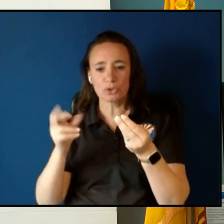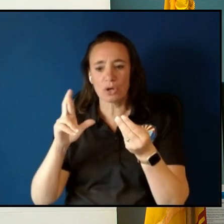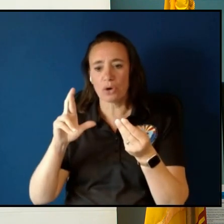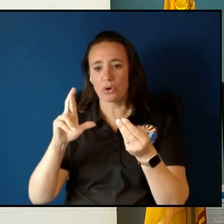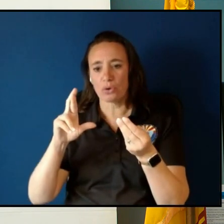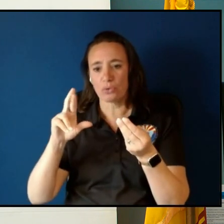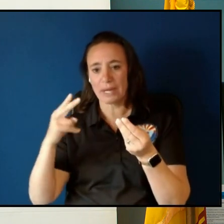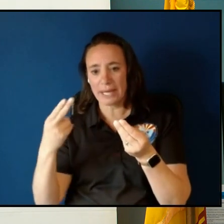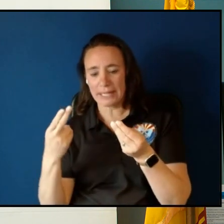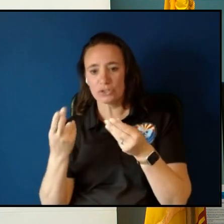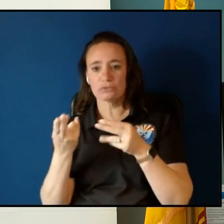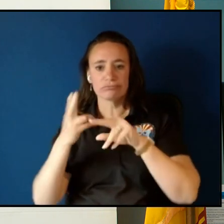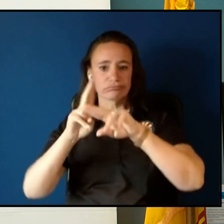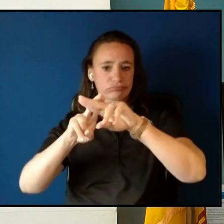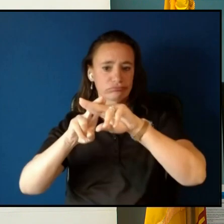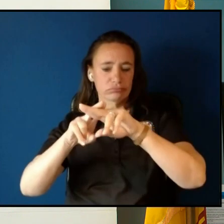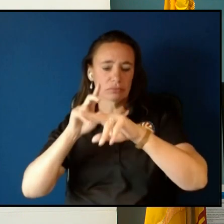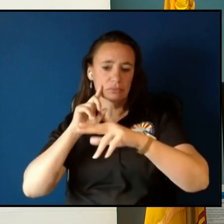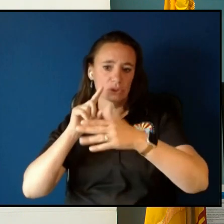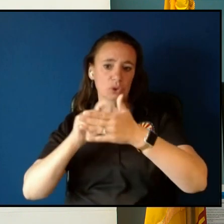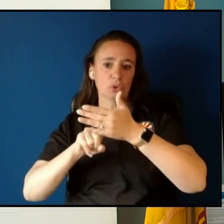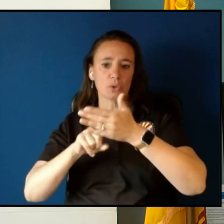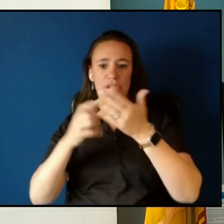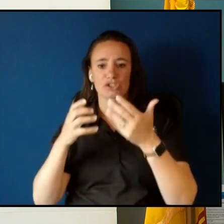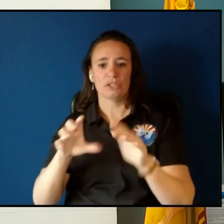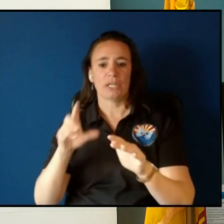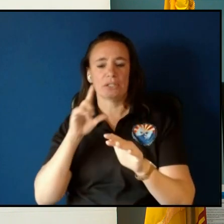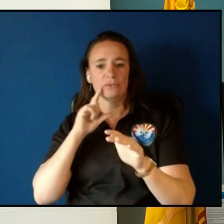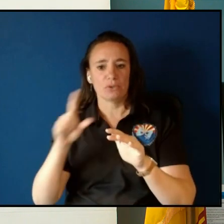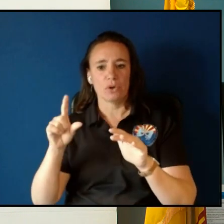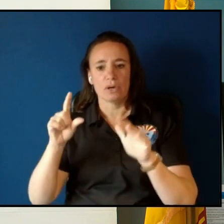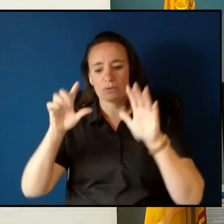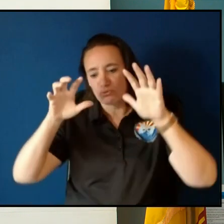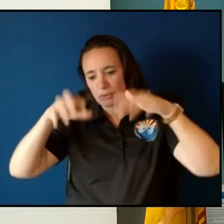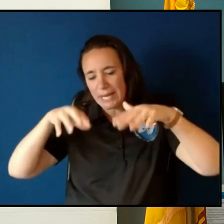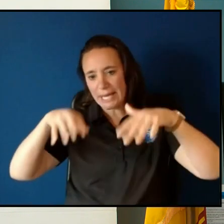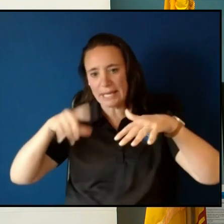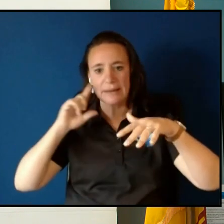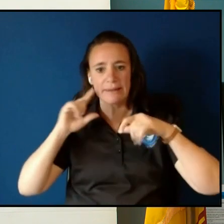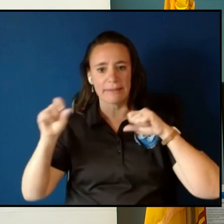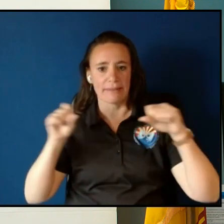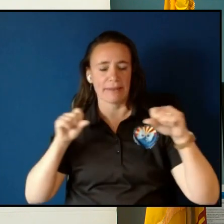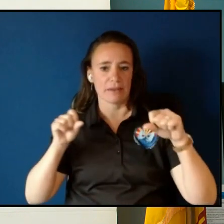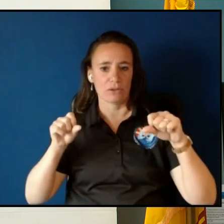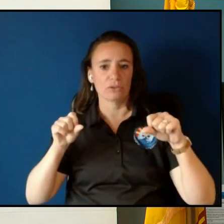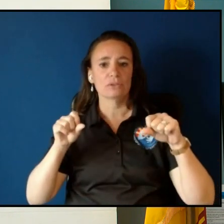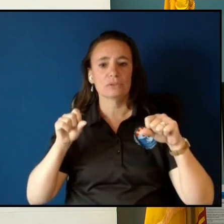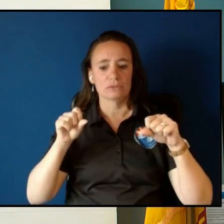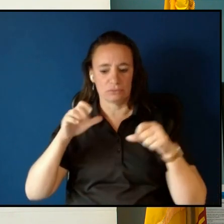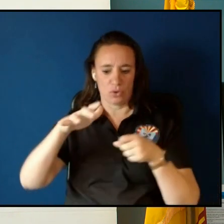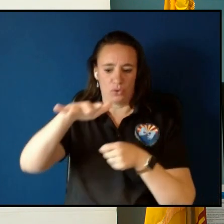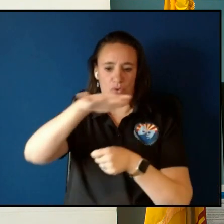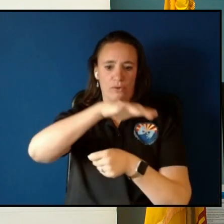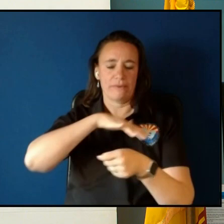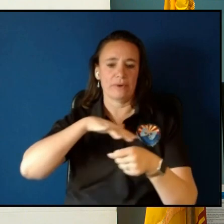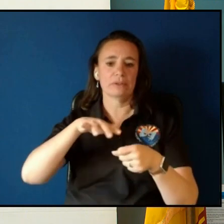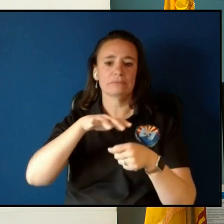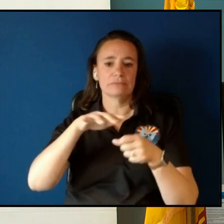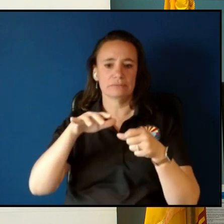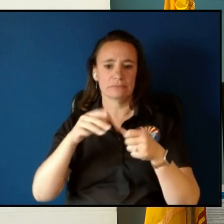to see chances for showers and thunderstorms over and in the vicinity of the fire. So let's move on